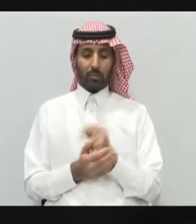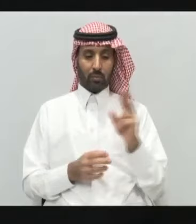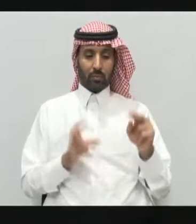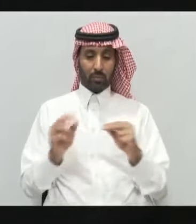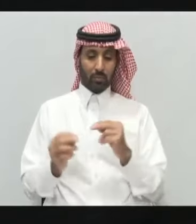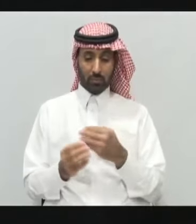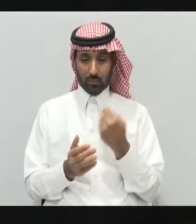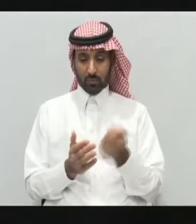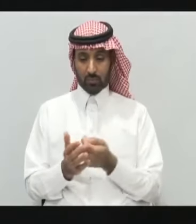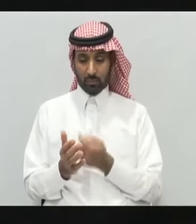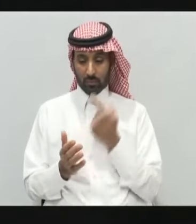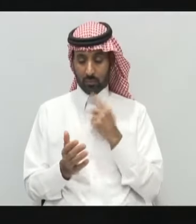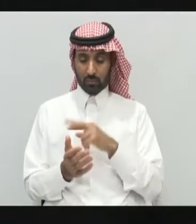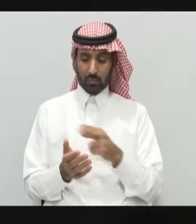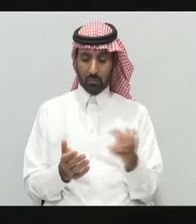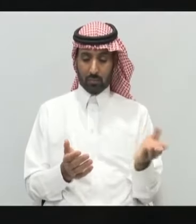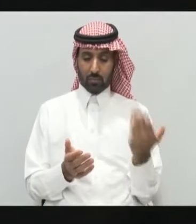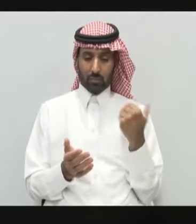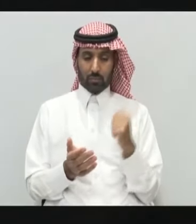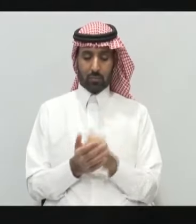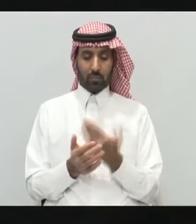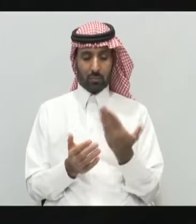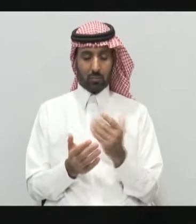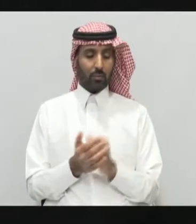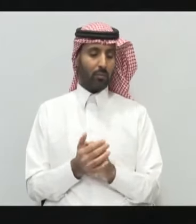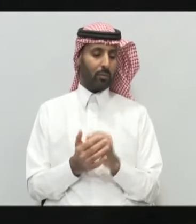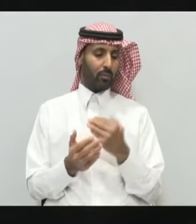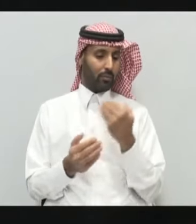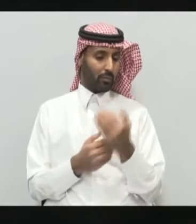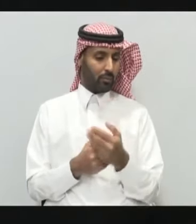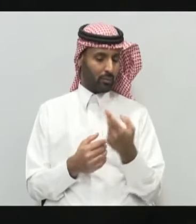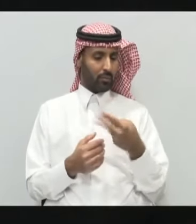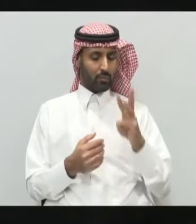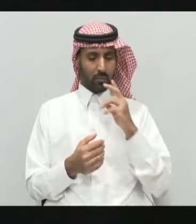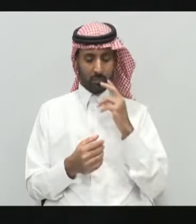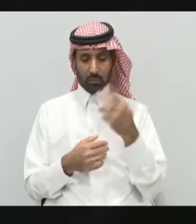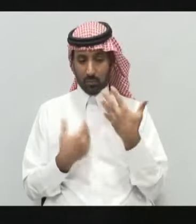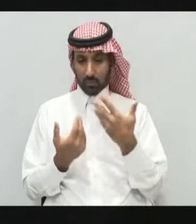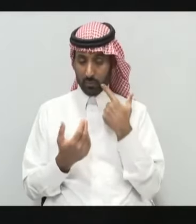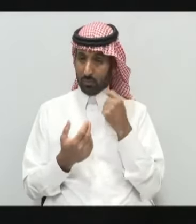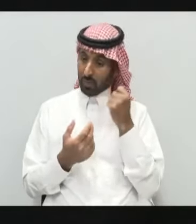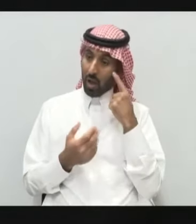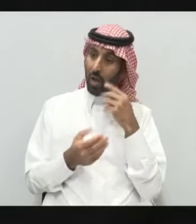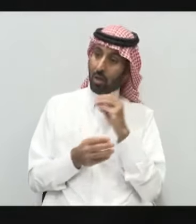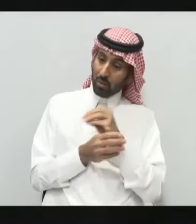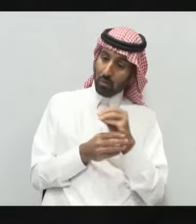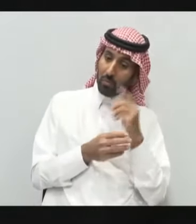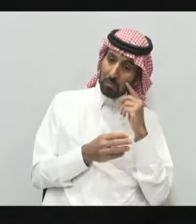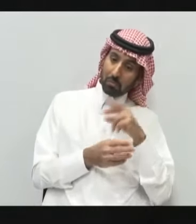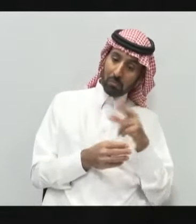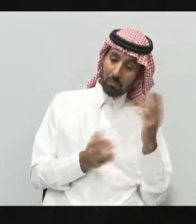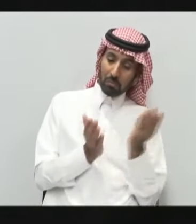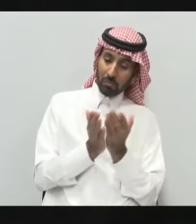like this. We made different examples like this in the last lesson, where we did express our opinion about different